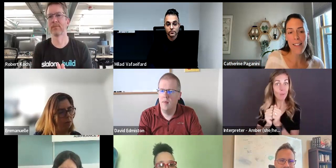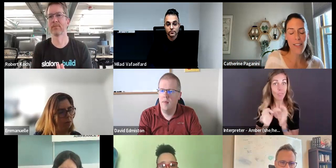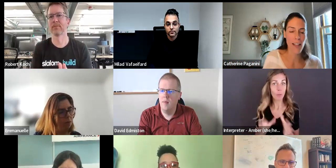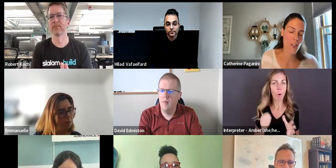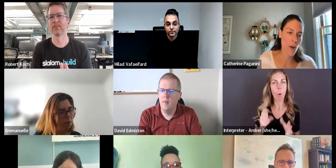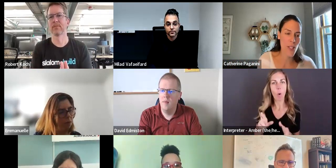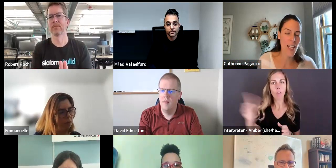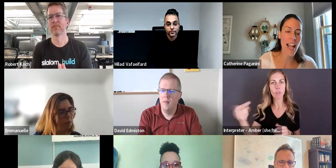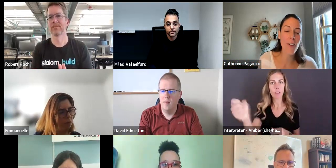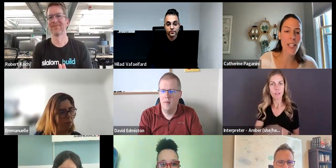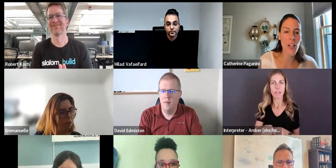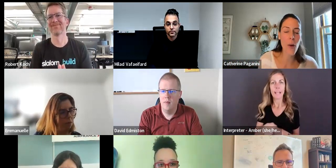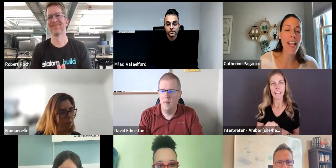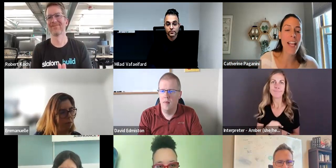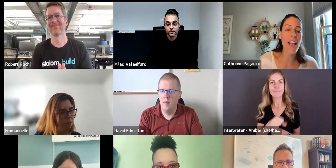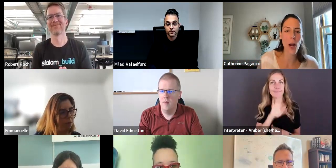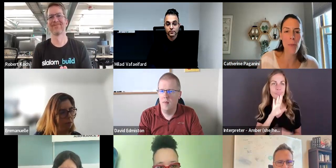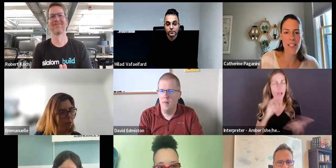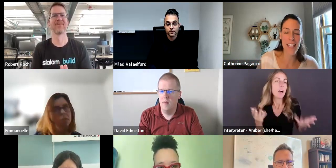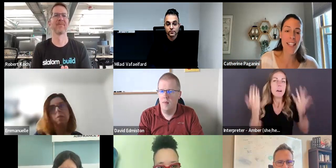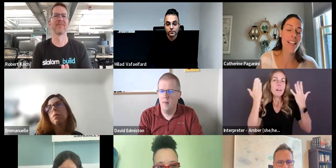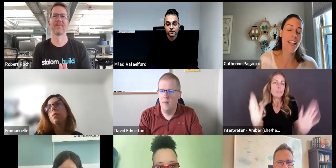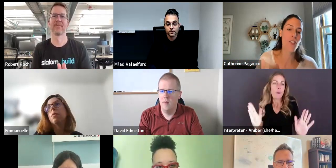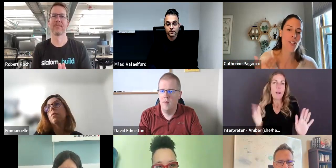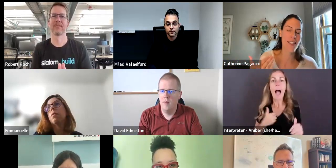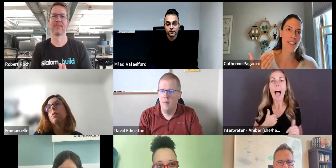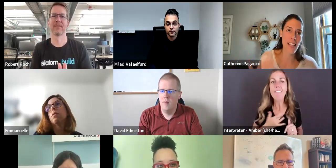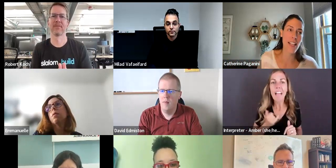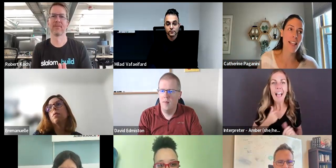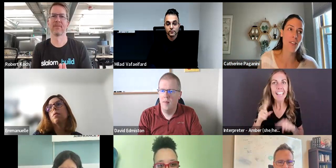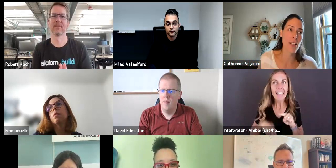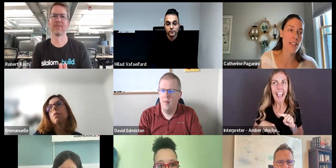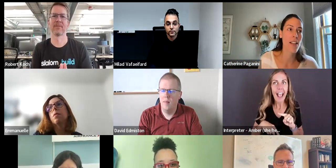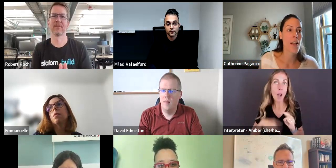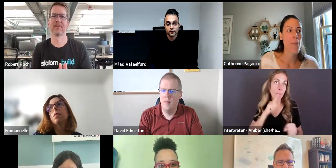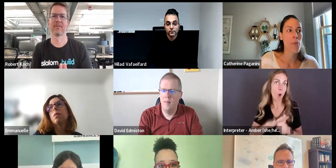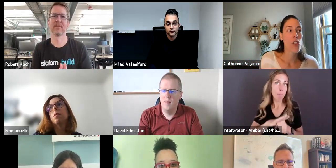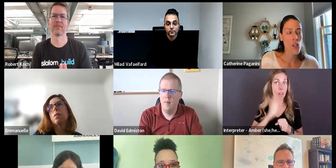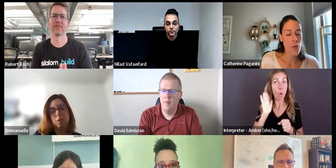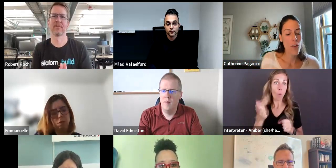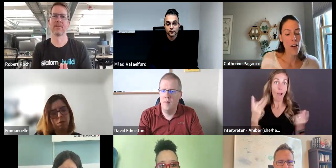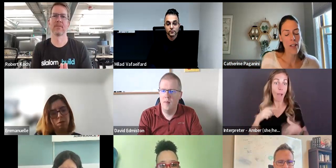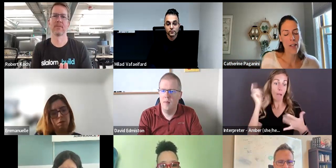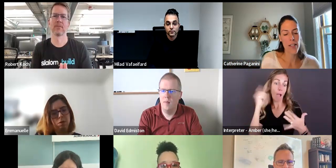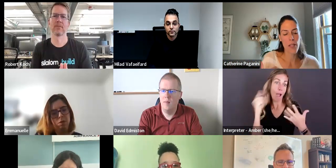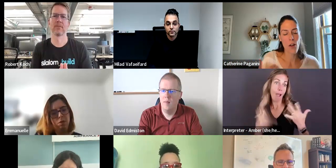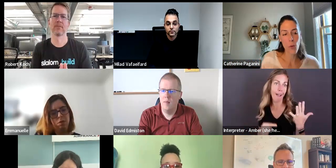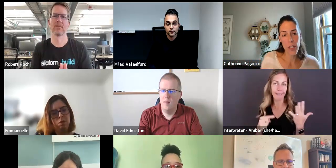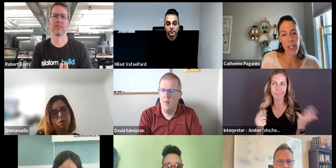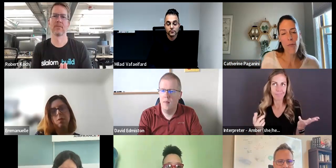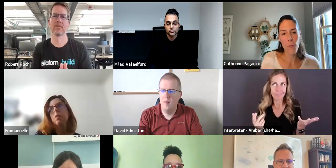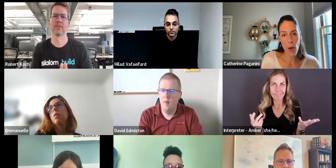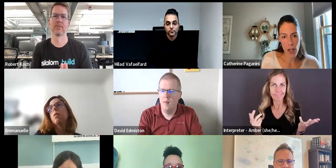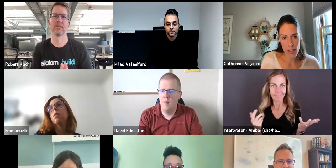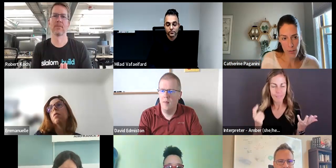and yeah, so it's like, I don't really know. I cannot make promises in that sense. I can just say that there is, so far, there has been